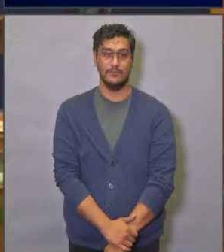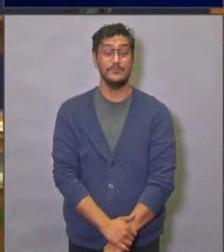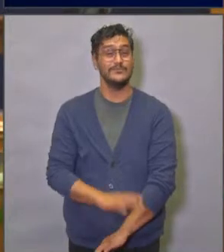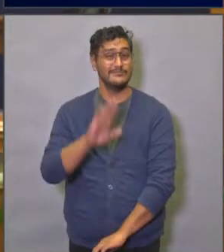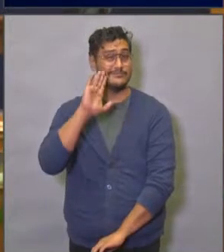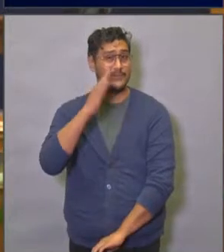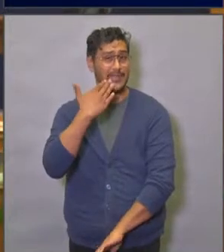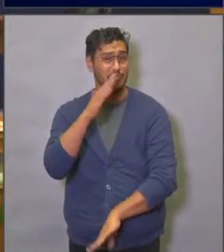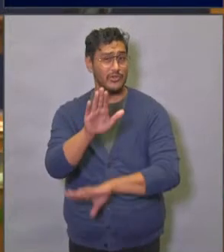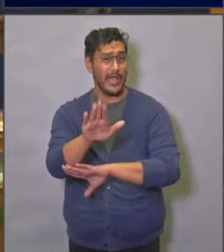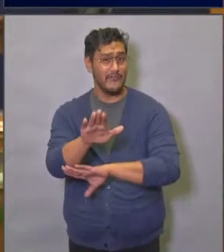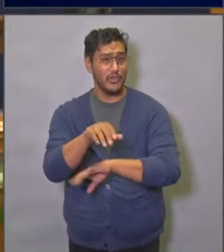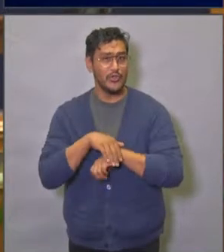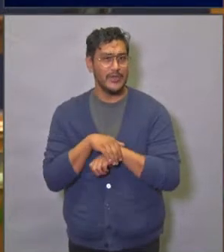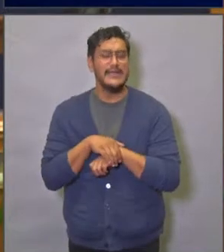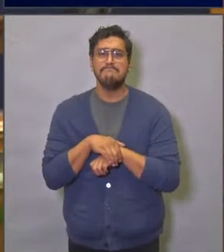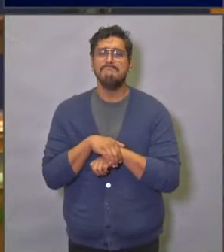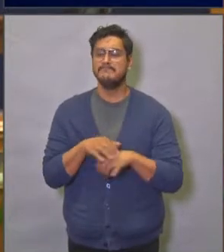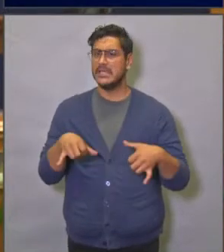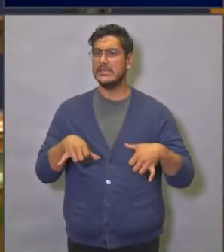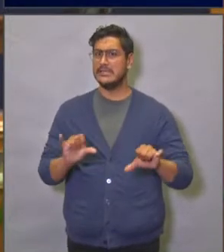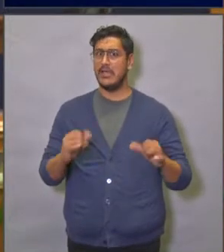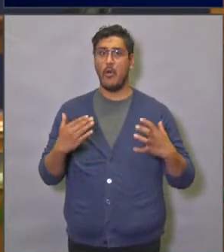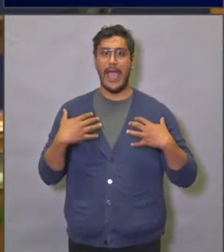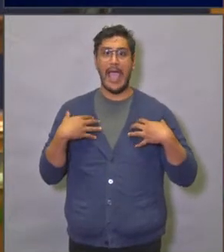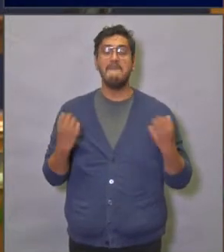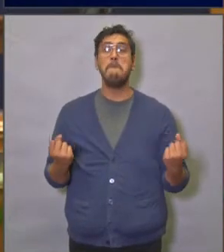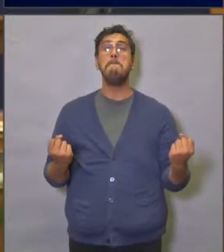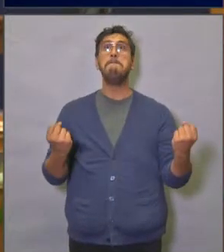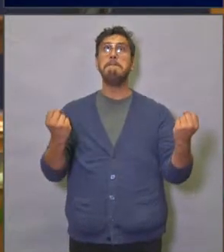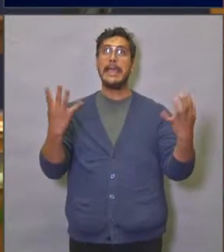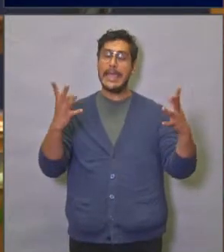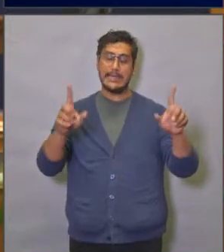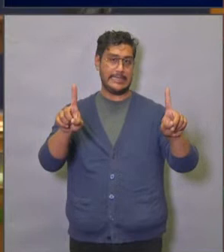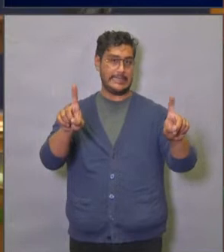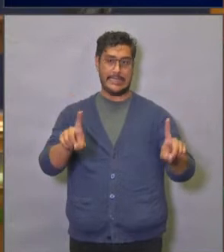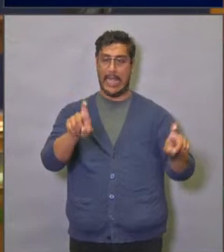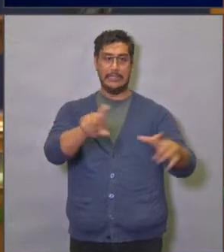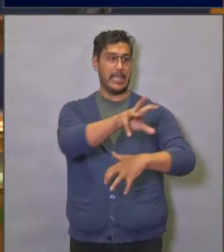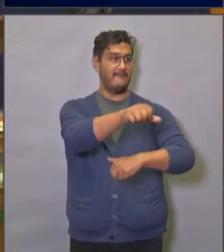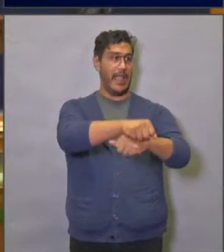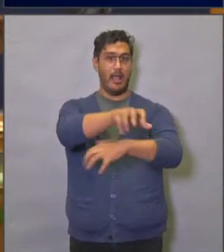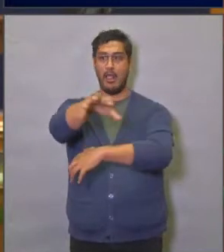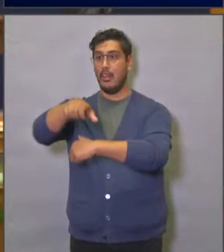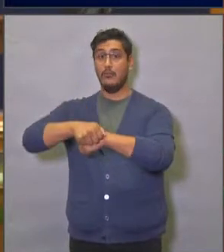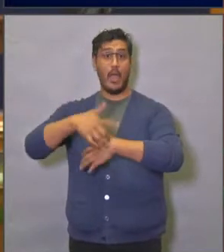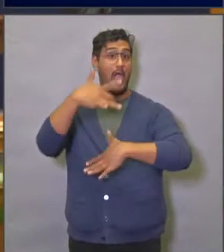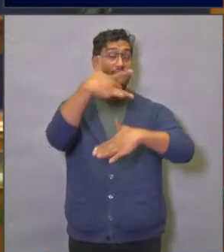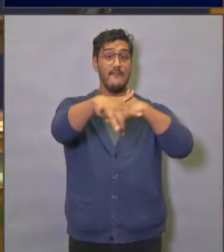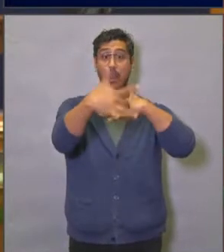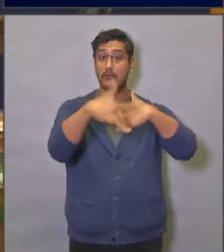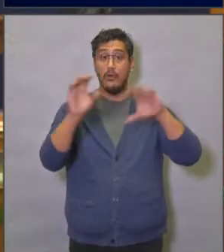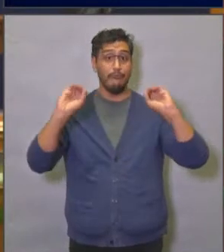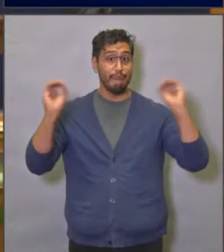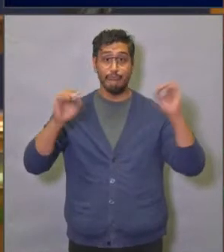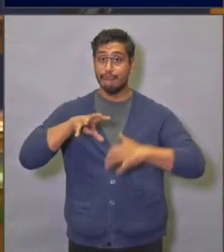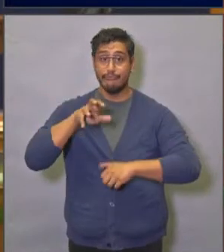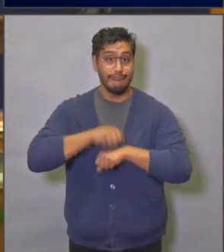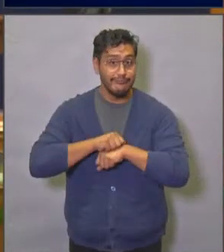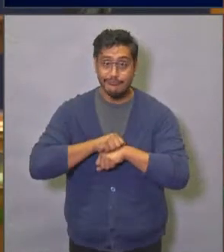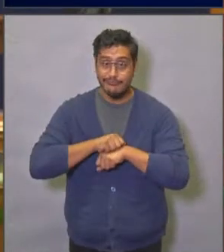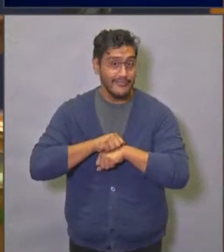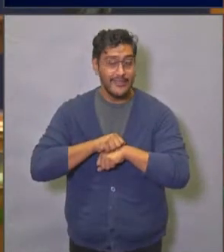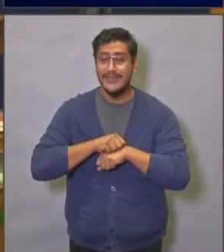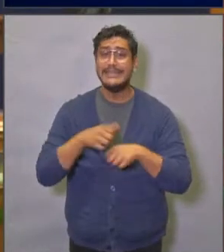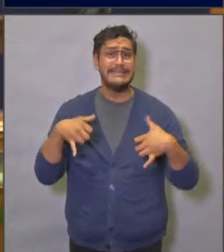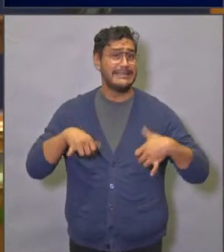Hi, good afternoon. Yes, we still do have thousands of unused appointment slots at the county's operated testing sites, as well as I